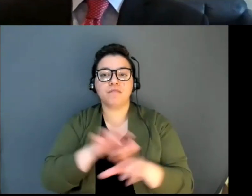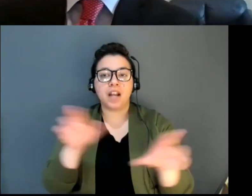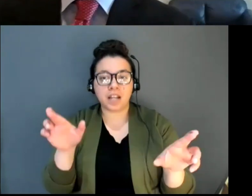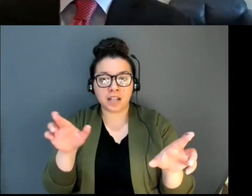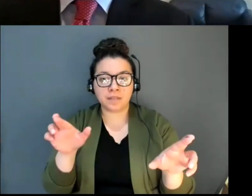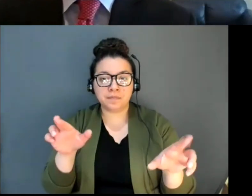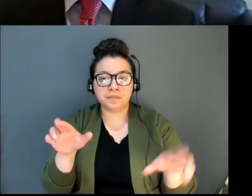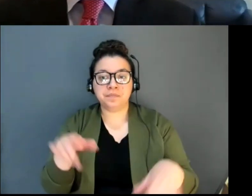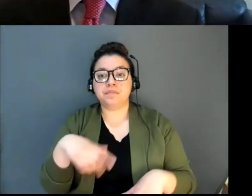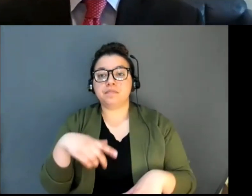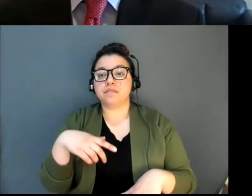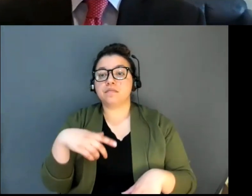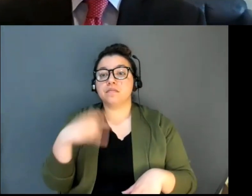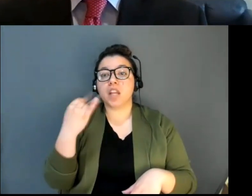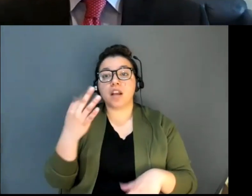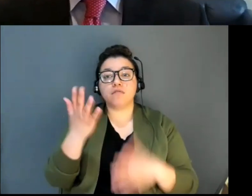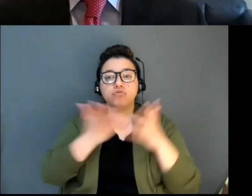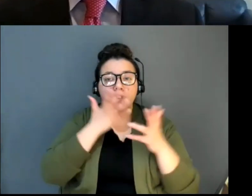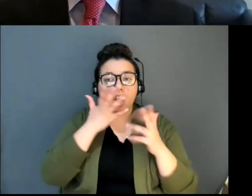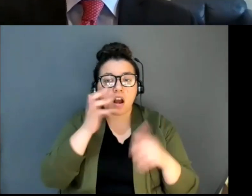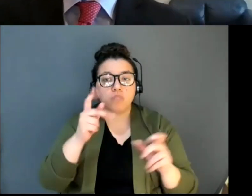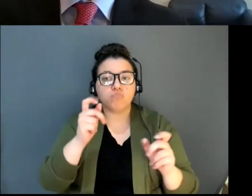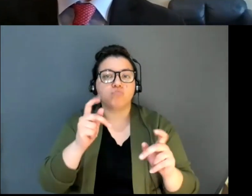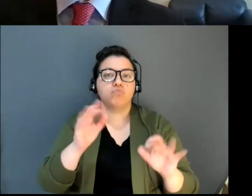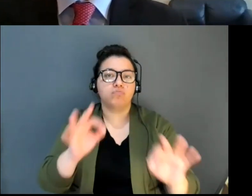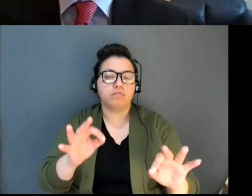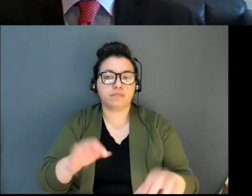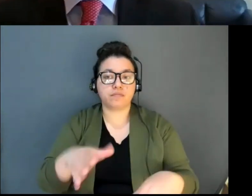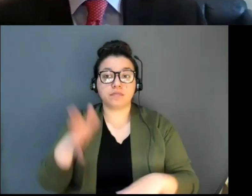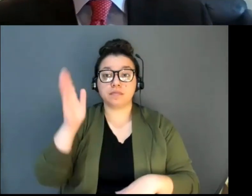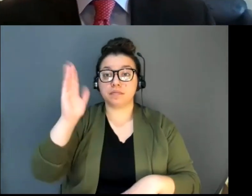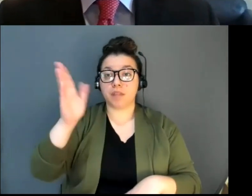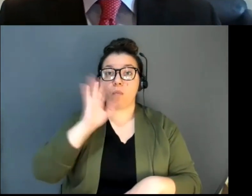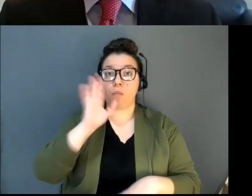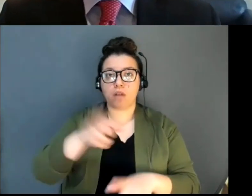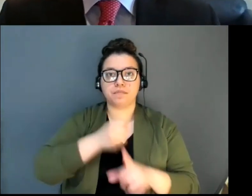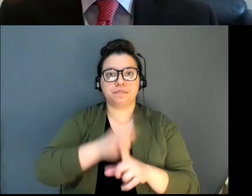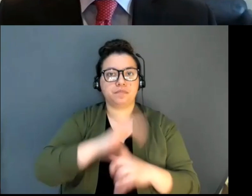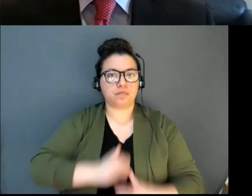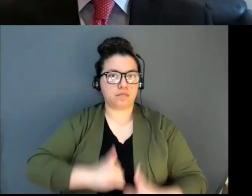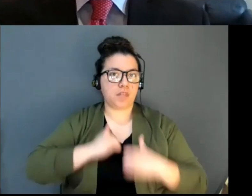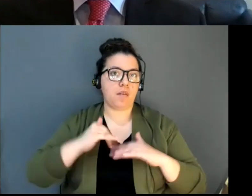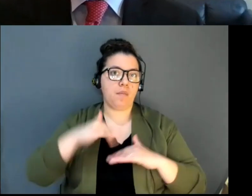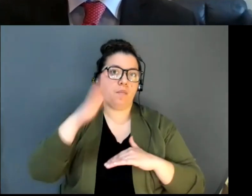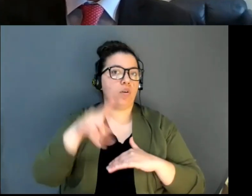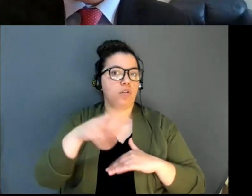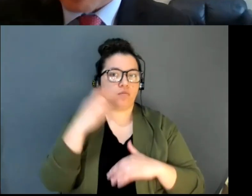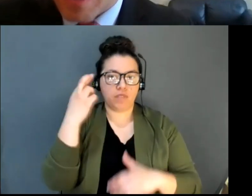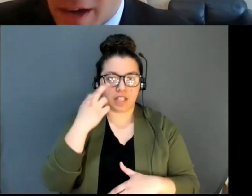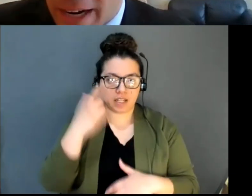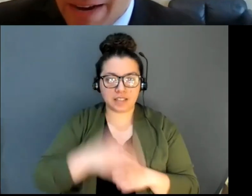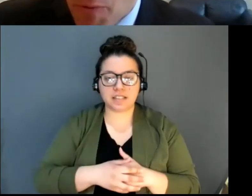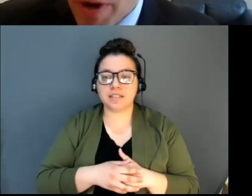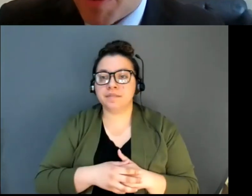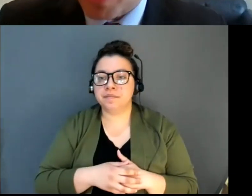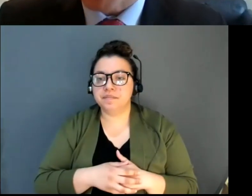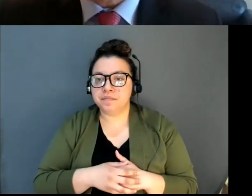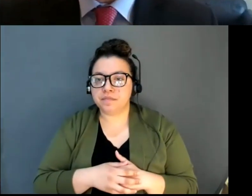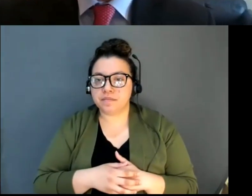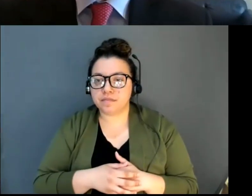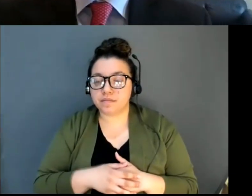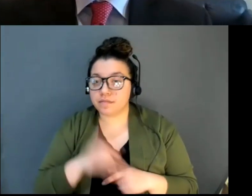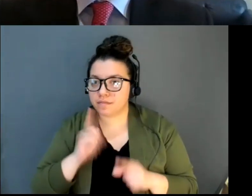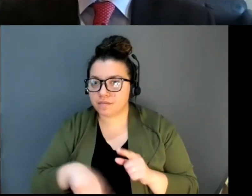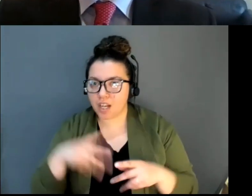okay if lawyers are shy. Public speaking affects your life more than you think. I can't even read them